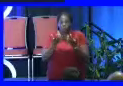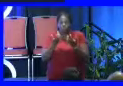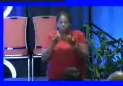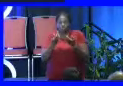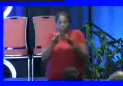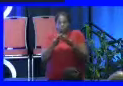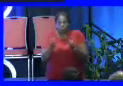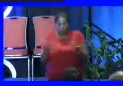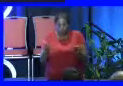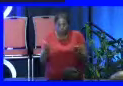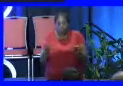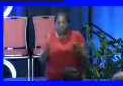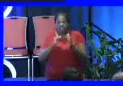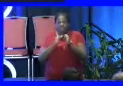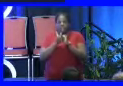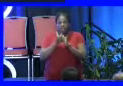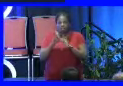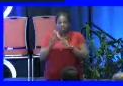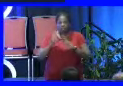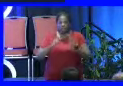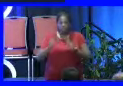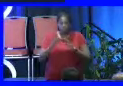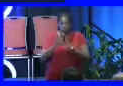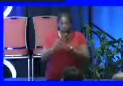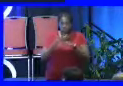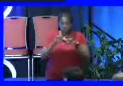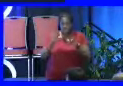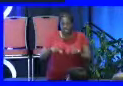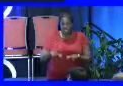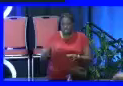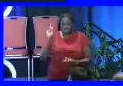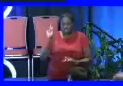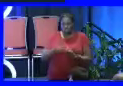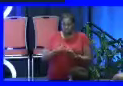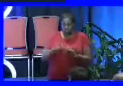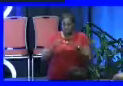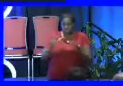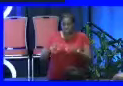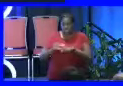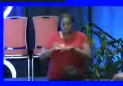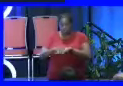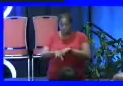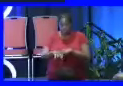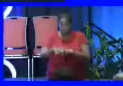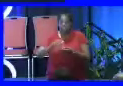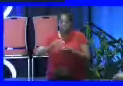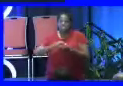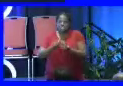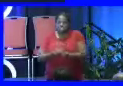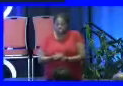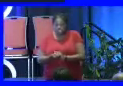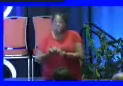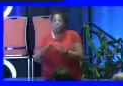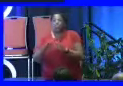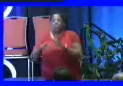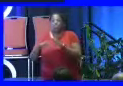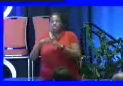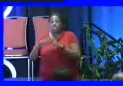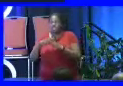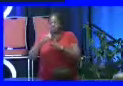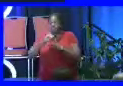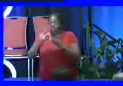solve, sort of how people utilize systems and reduce that system impact and turn it into a positive outcome with housing and